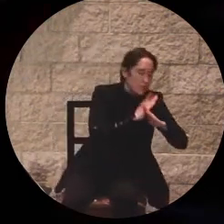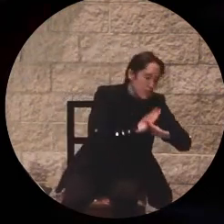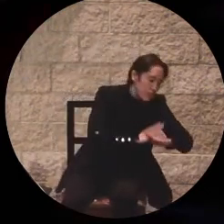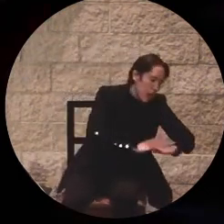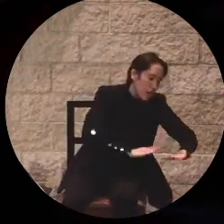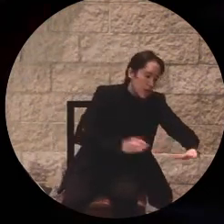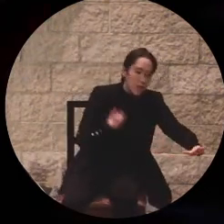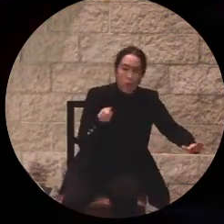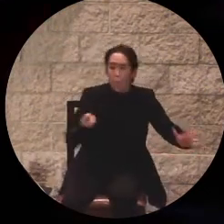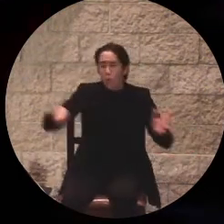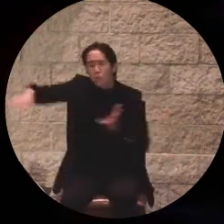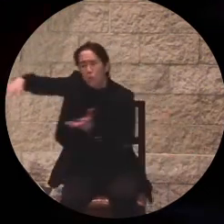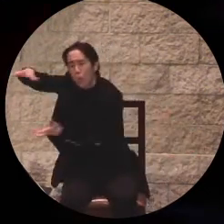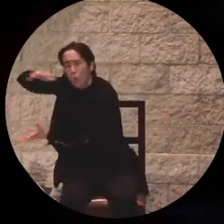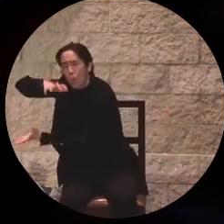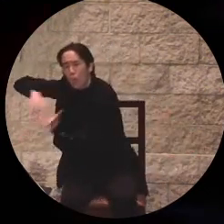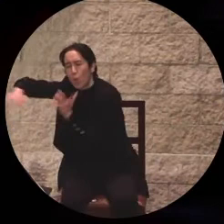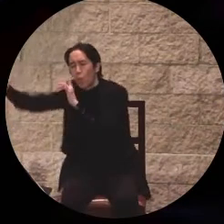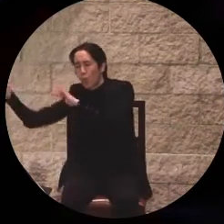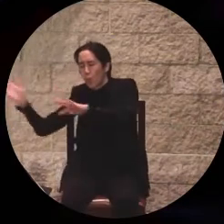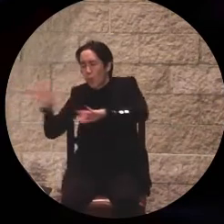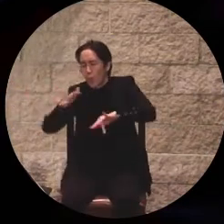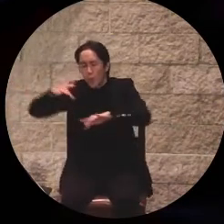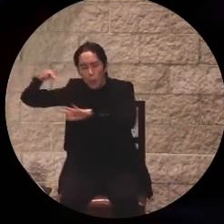From silent to stormy,